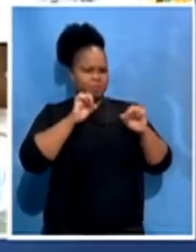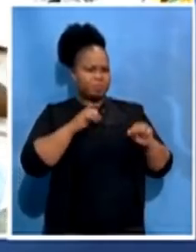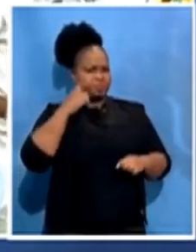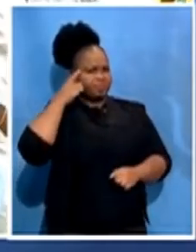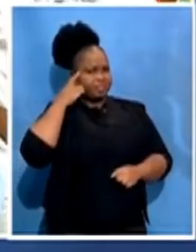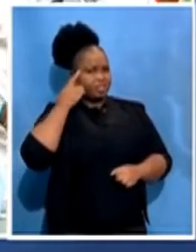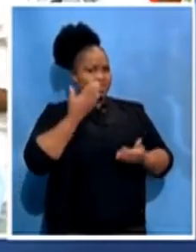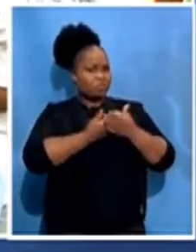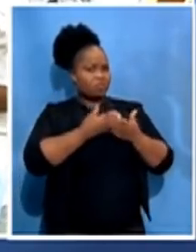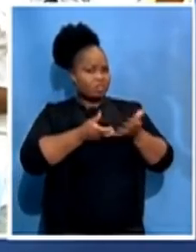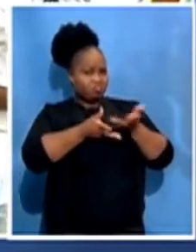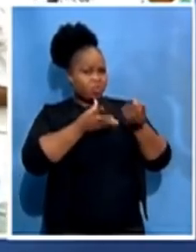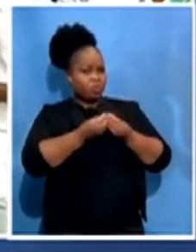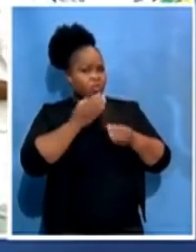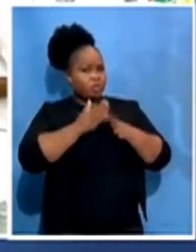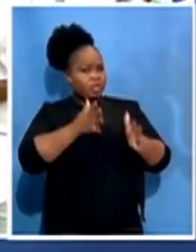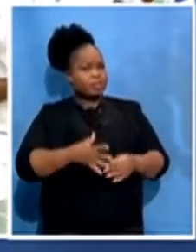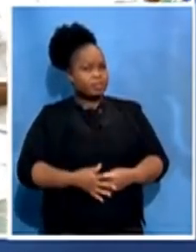workers behind you?